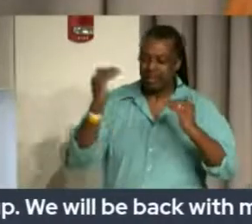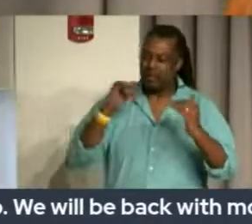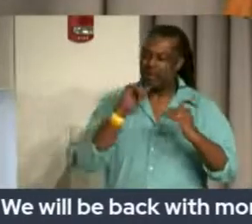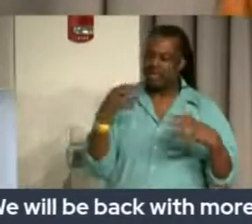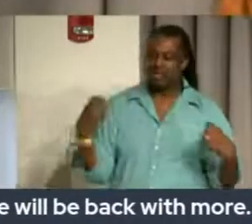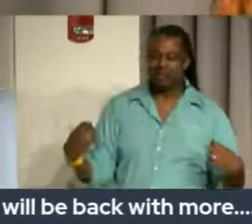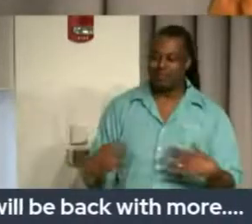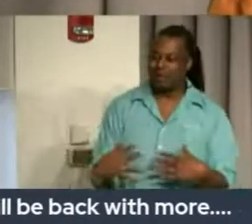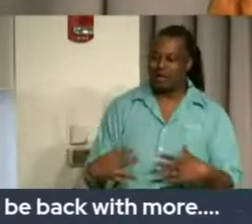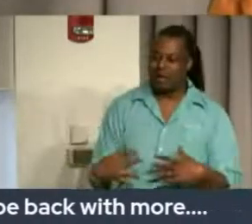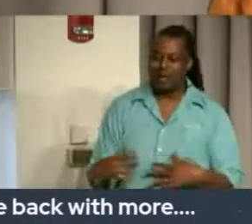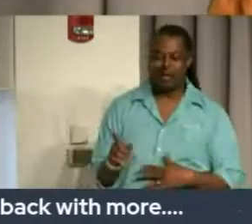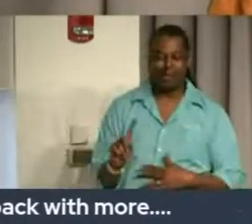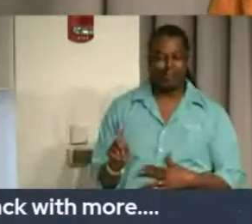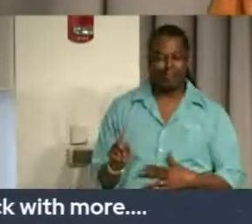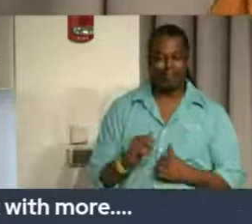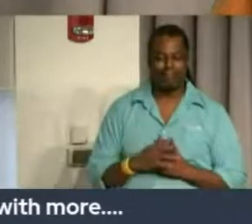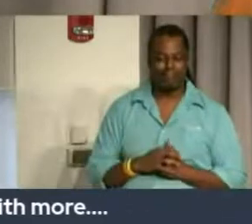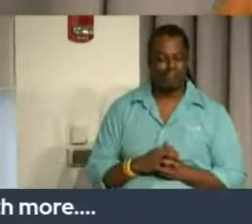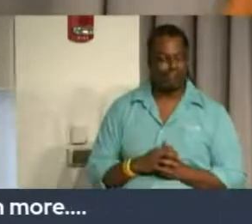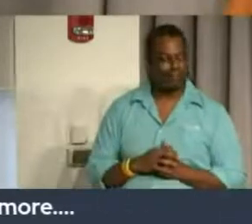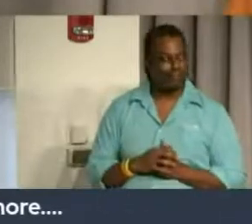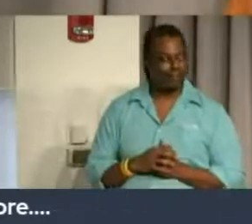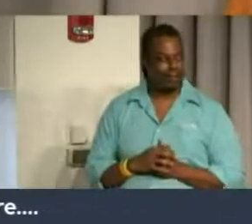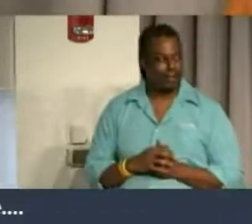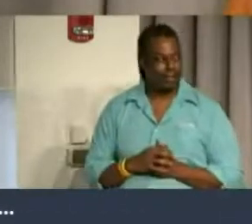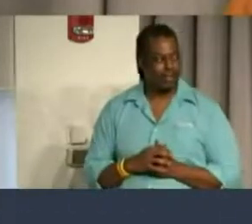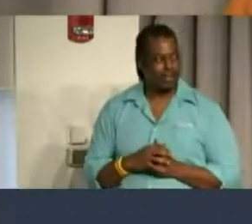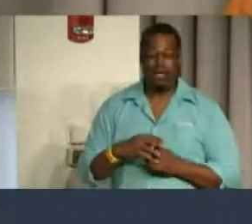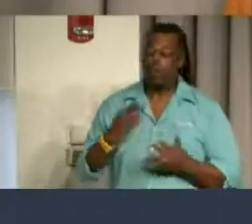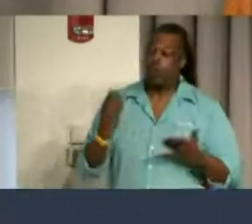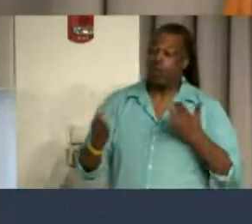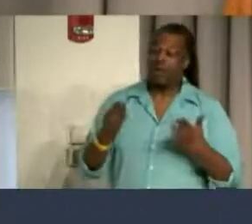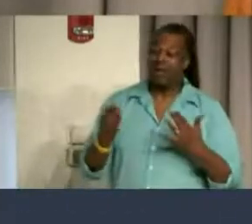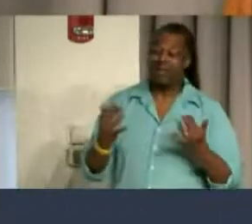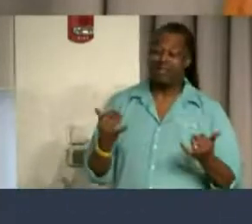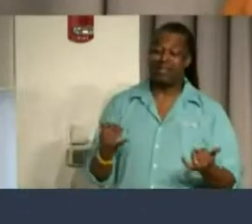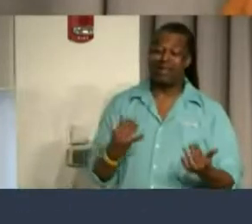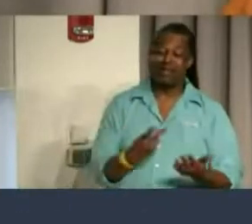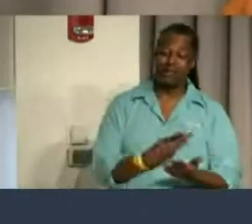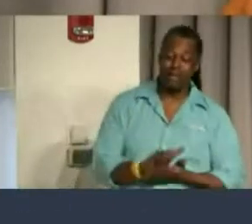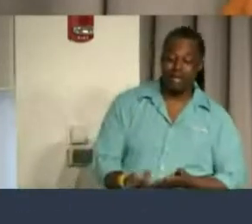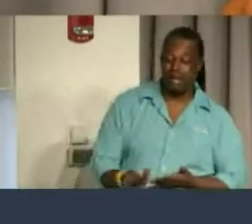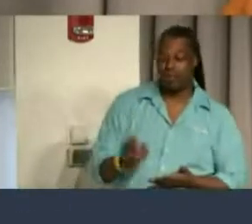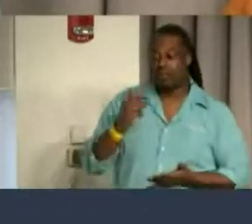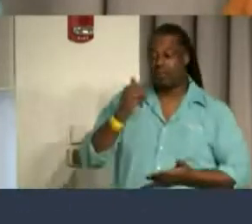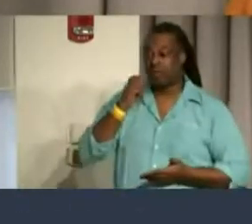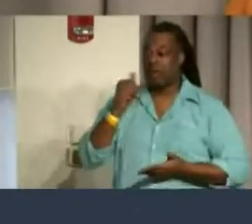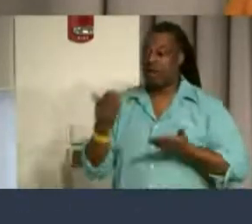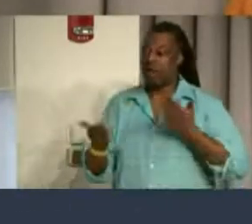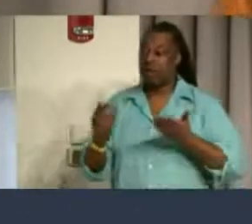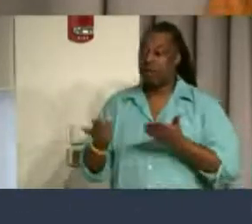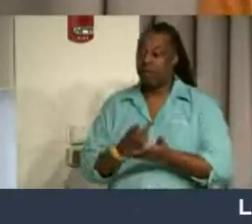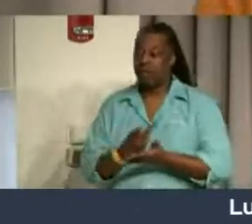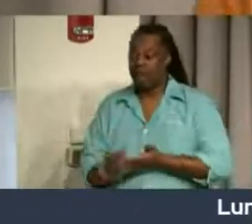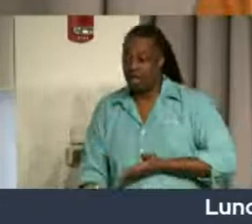be afraid. Don't be afraid of today or tomorrow, you know.